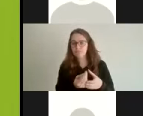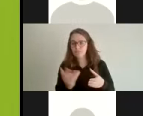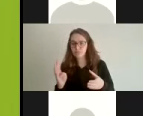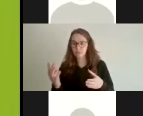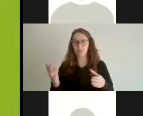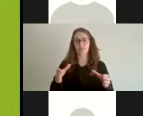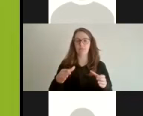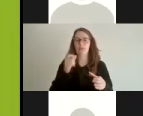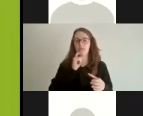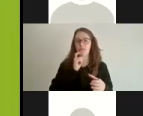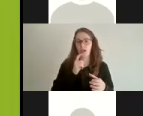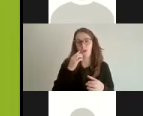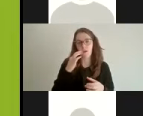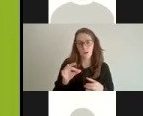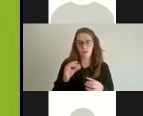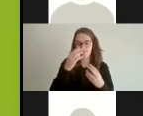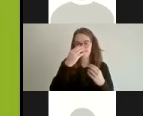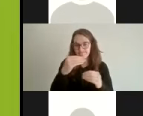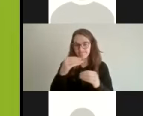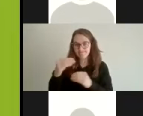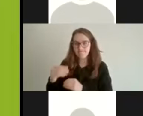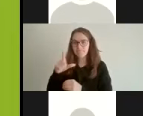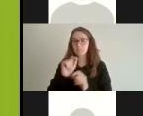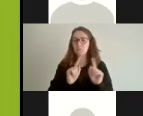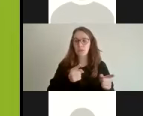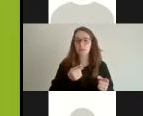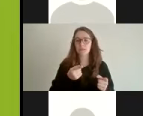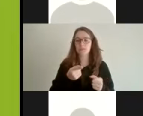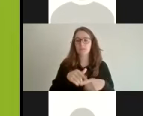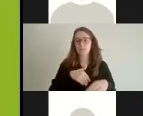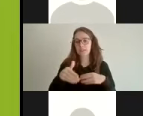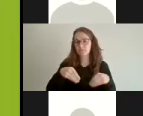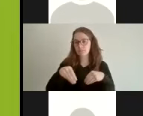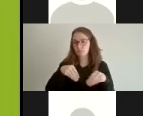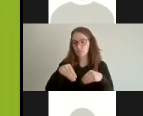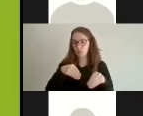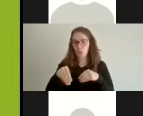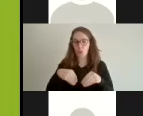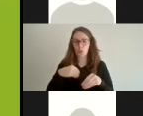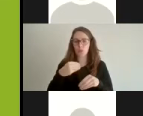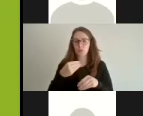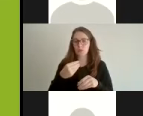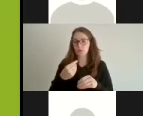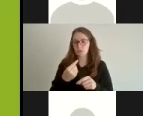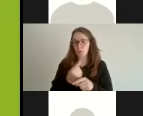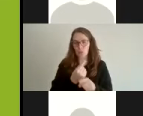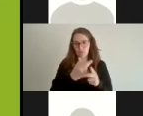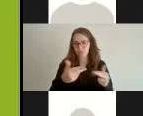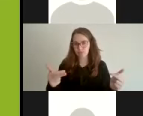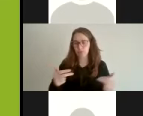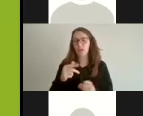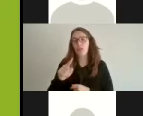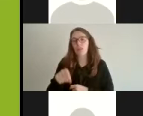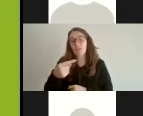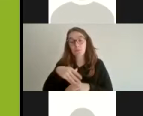all we started with playing all of the items, and later we